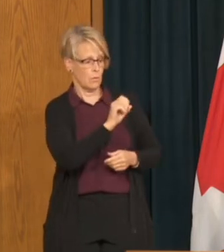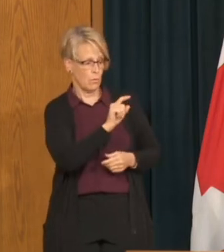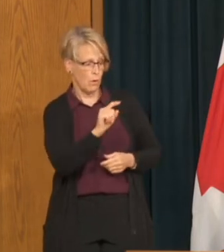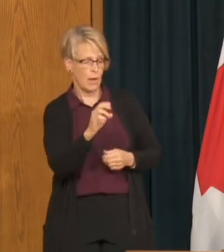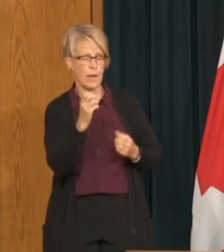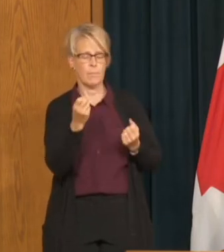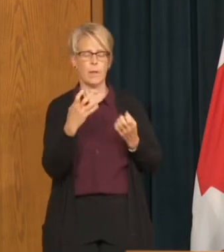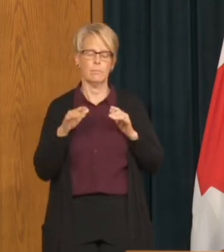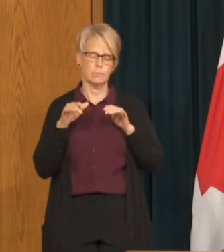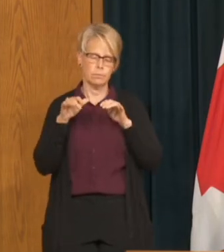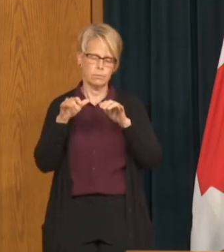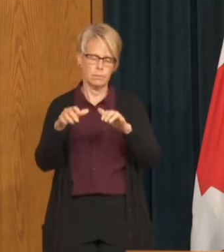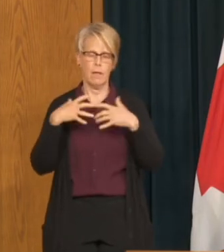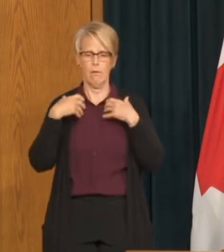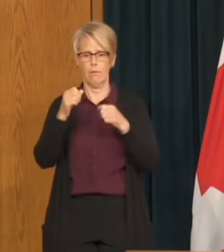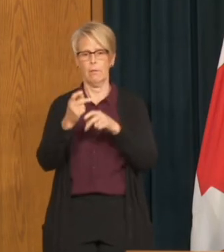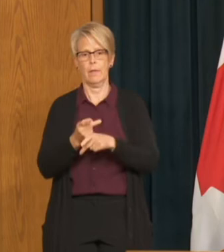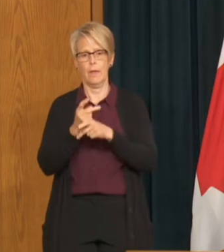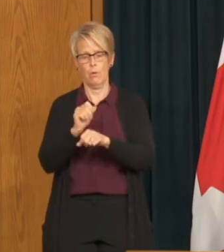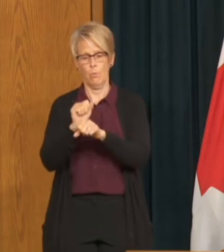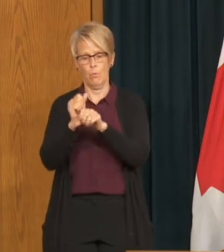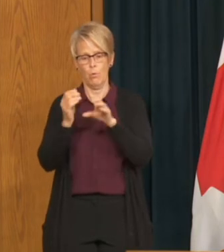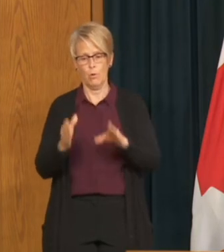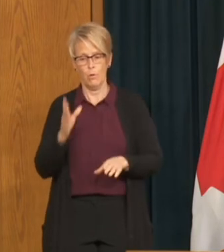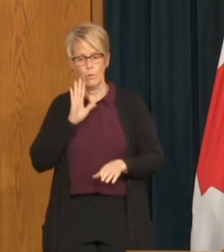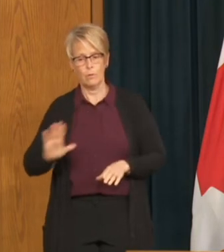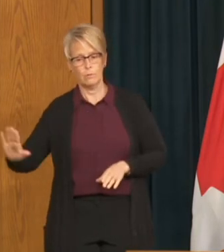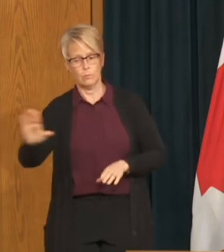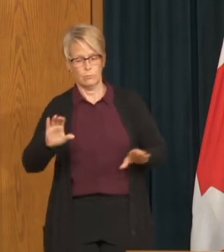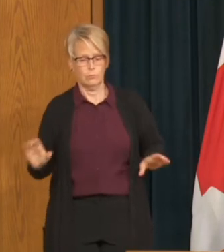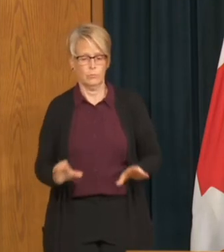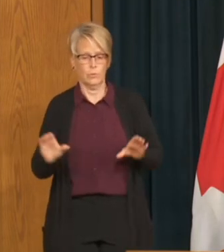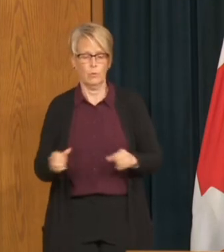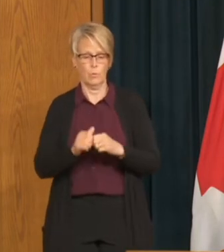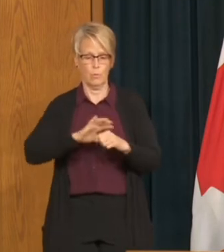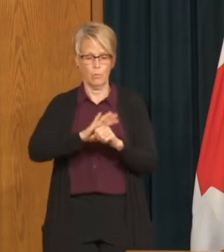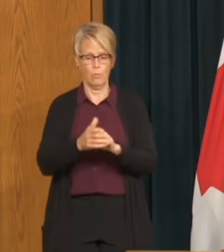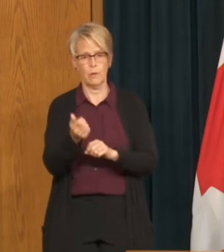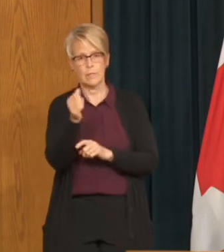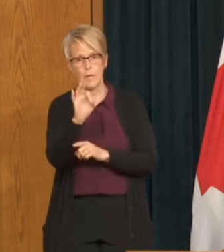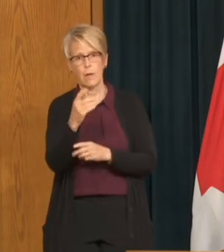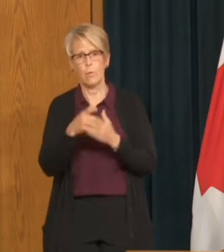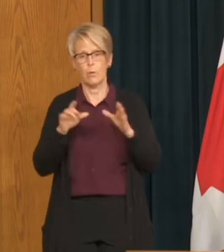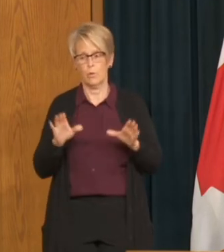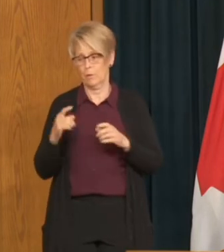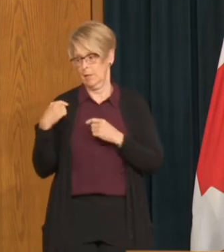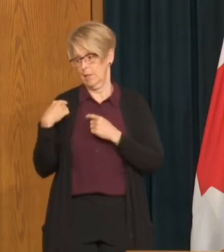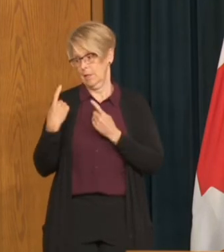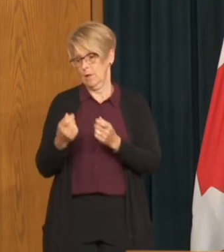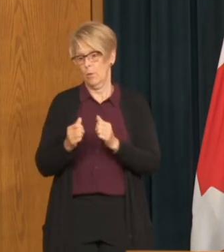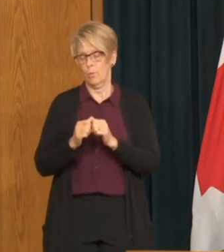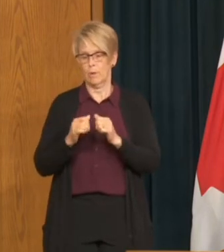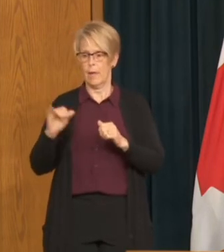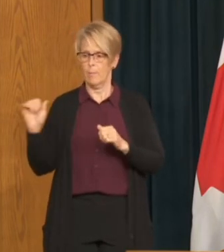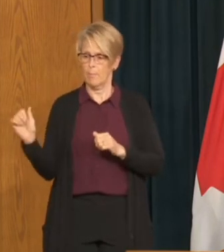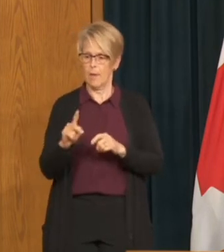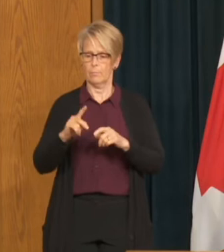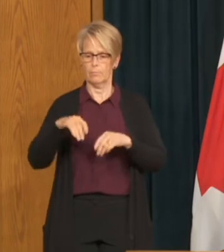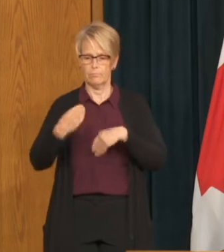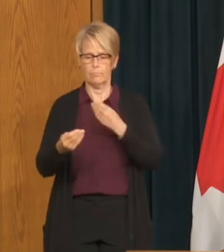of healthcare providers for all their work on COVID-19 response and their efforts in recent weeks on service